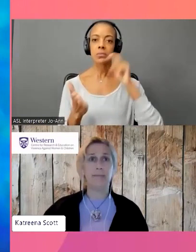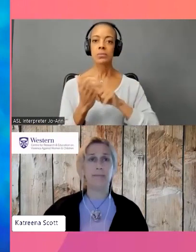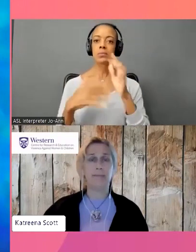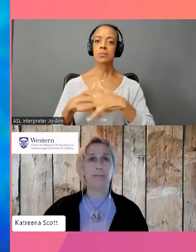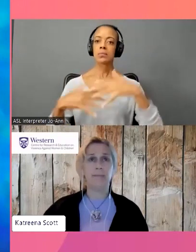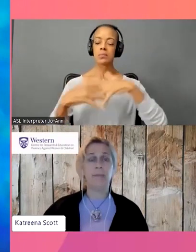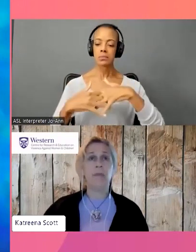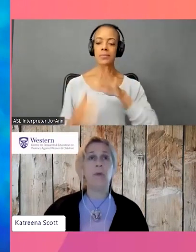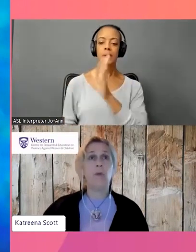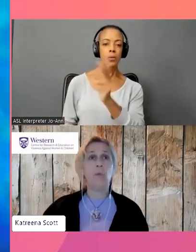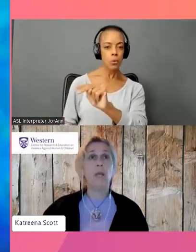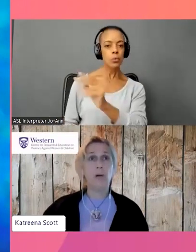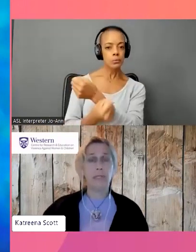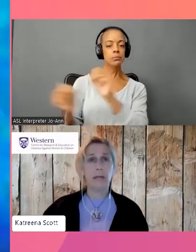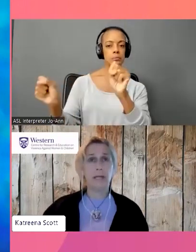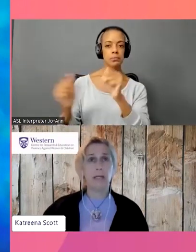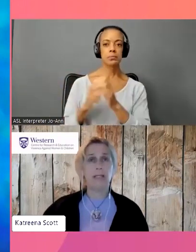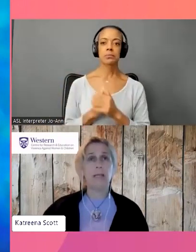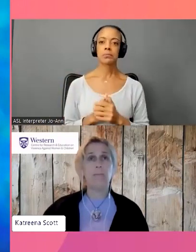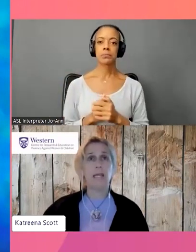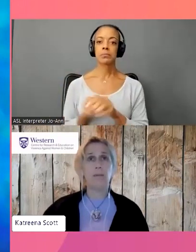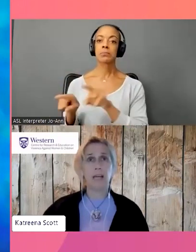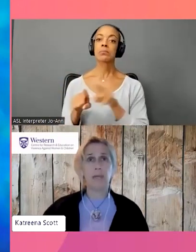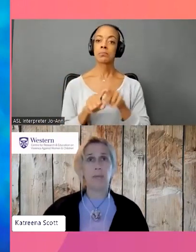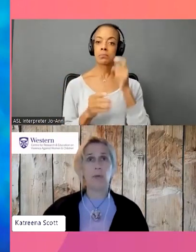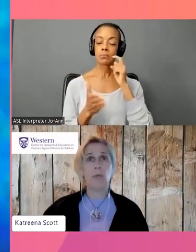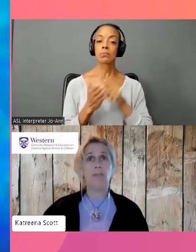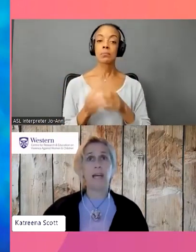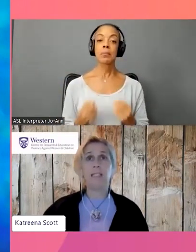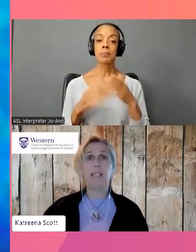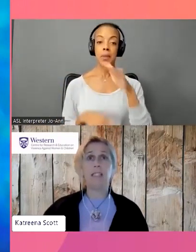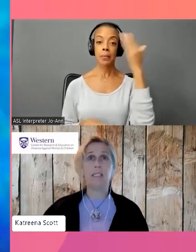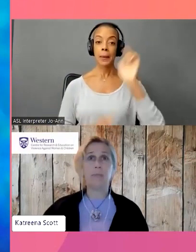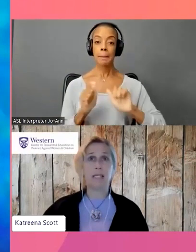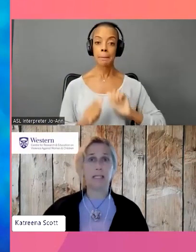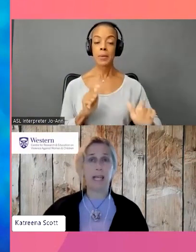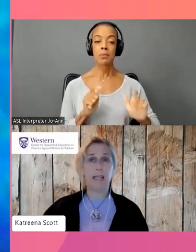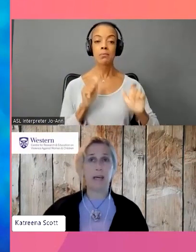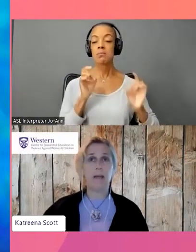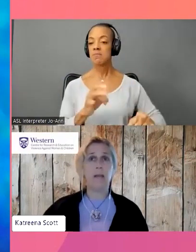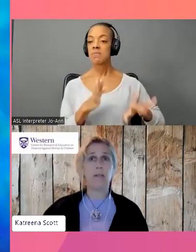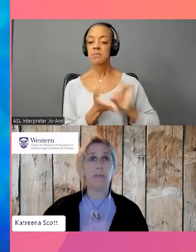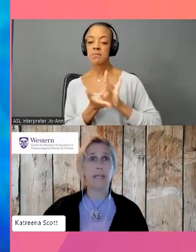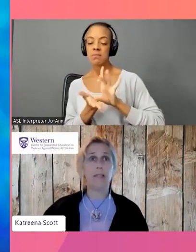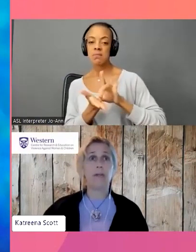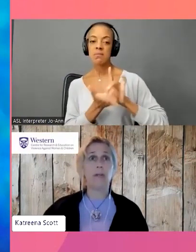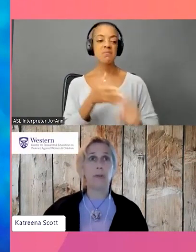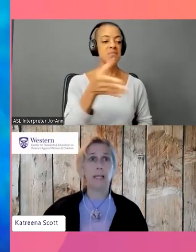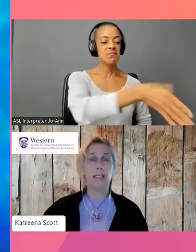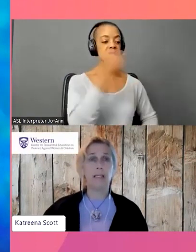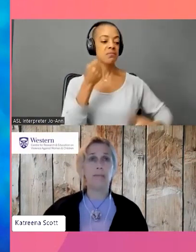sovereignty. We also recognize that many Black people were violently displaced to Canada through